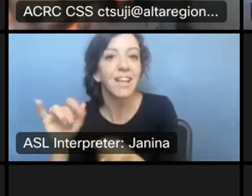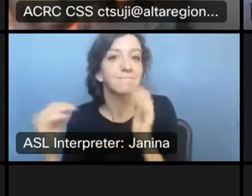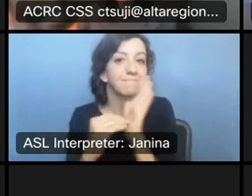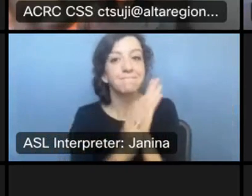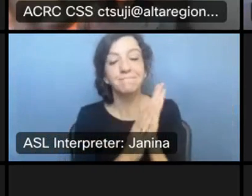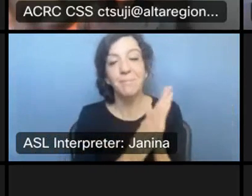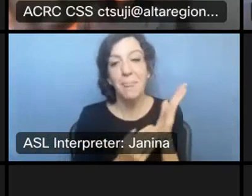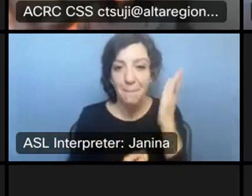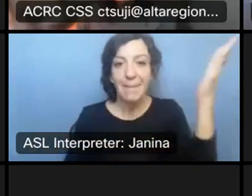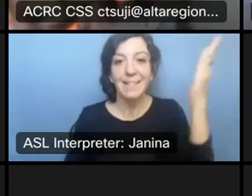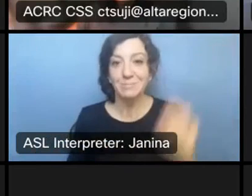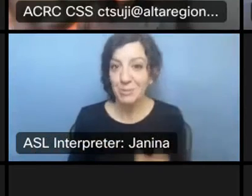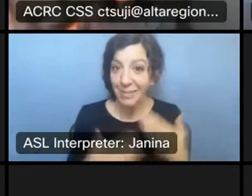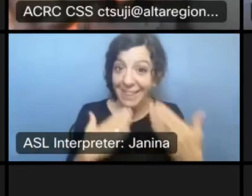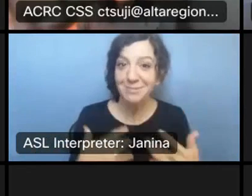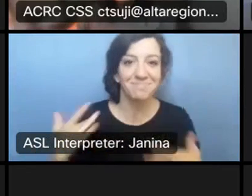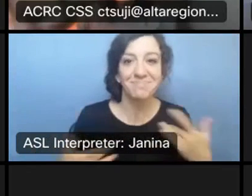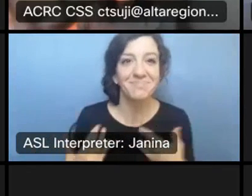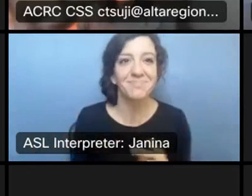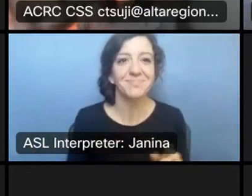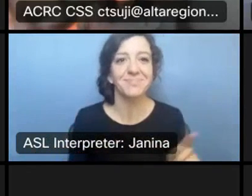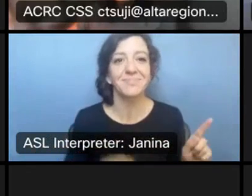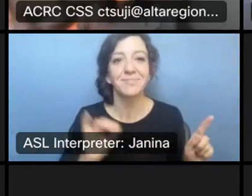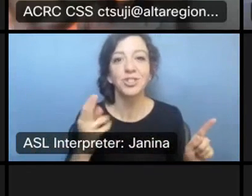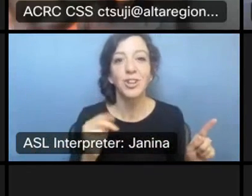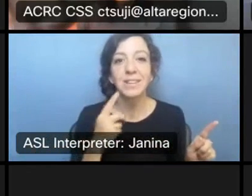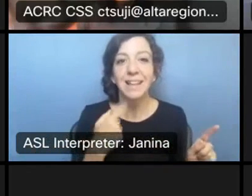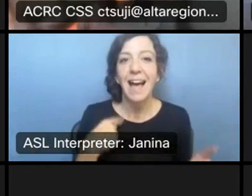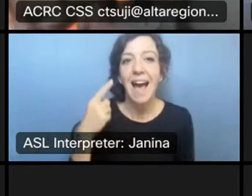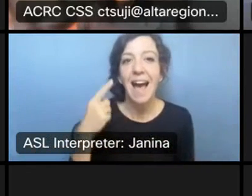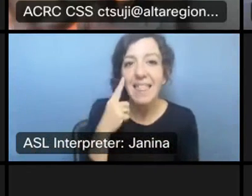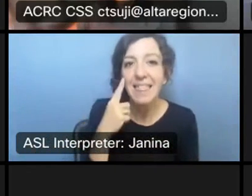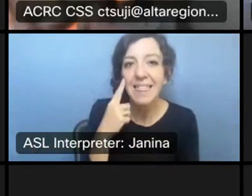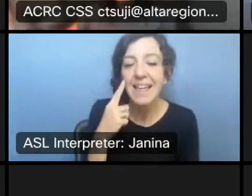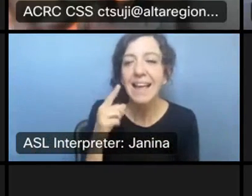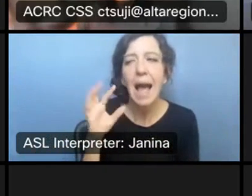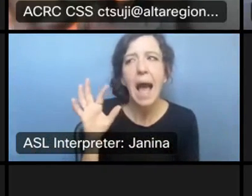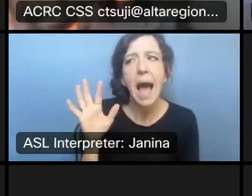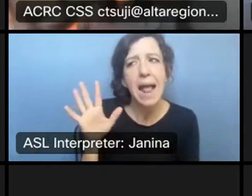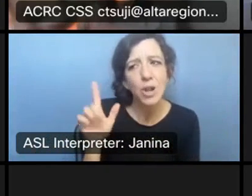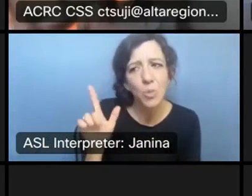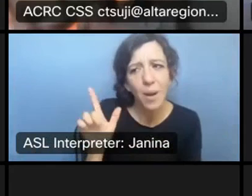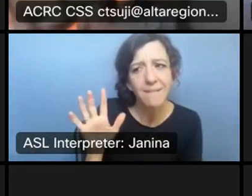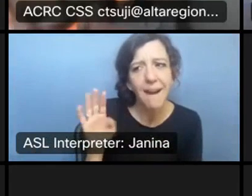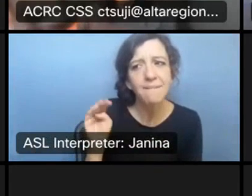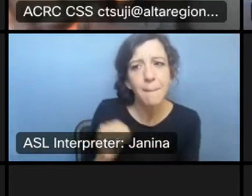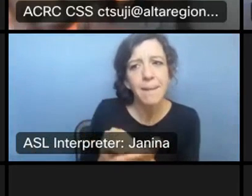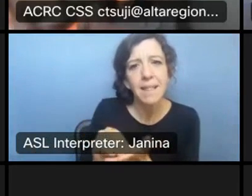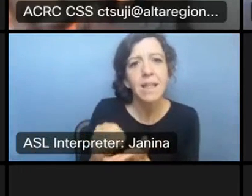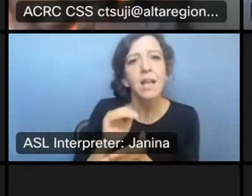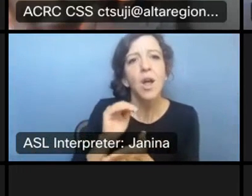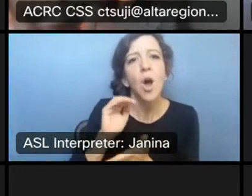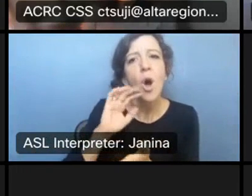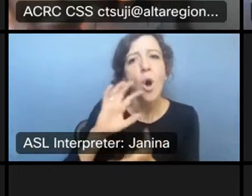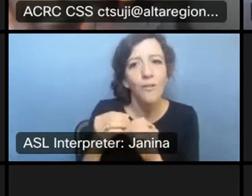Very excited. And I'm 99% sure it's actually 25 million over the next 2 years. So I think 25 million? I think the full